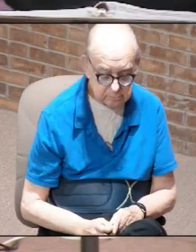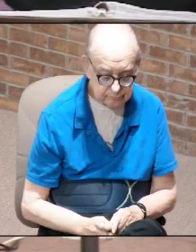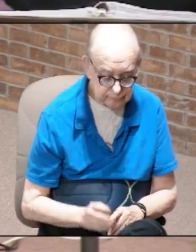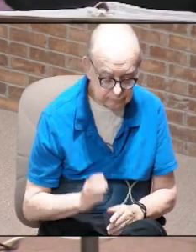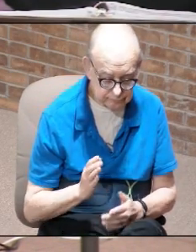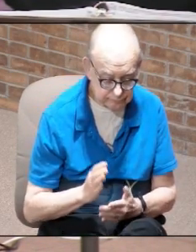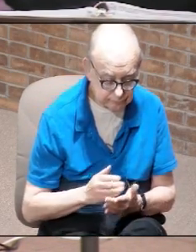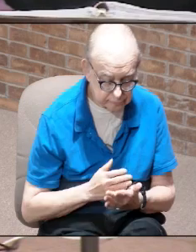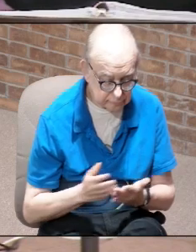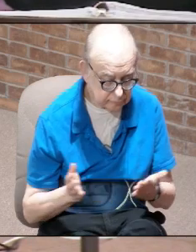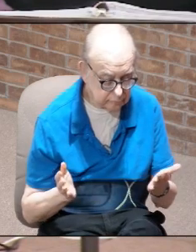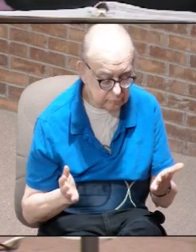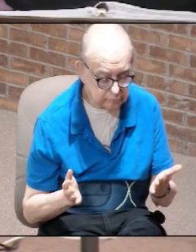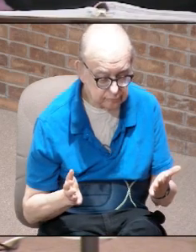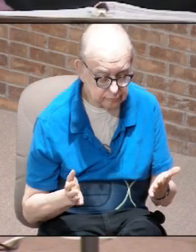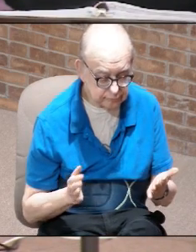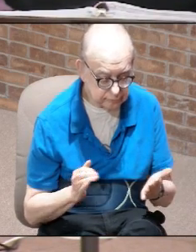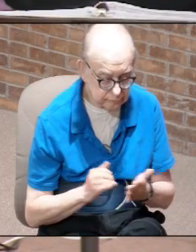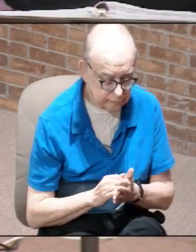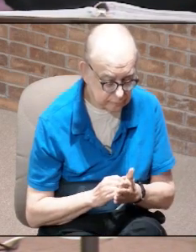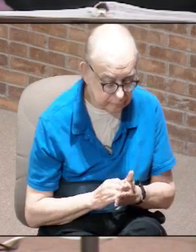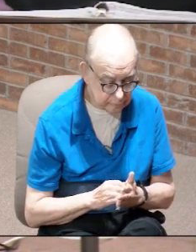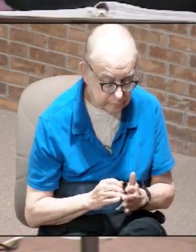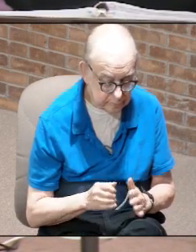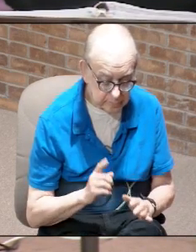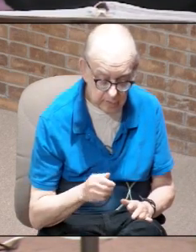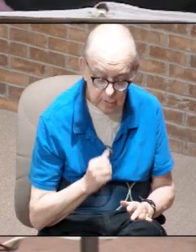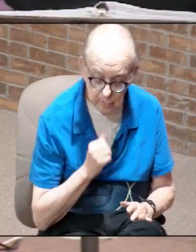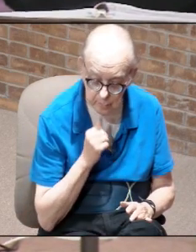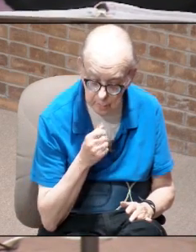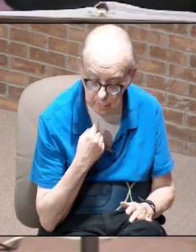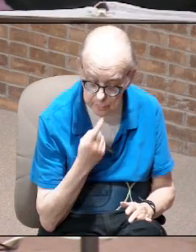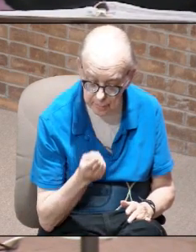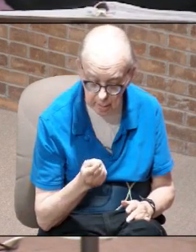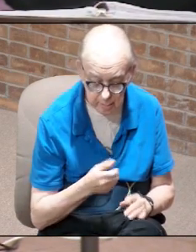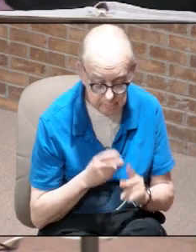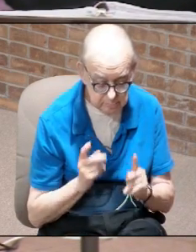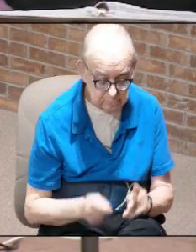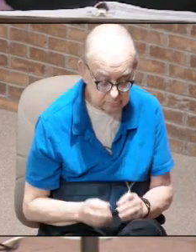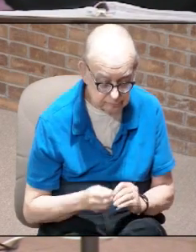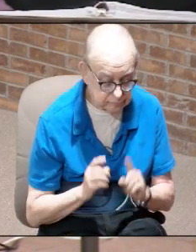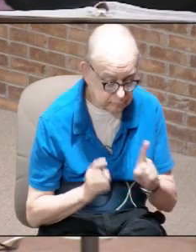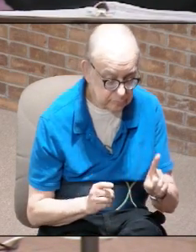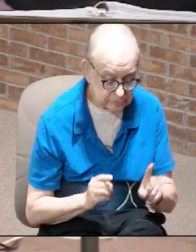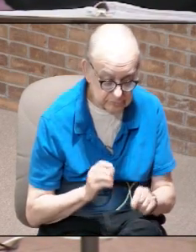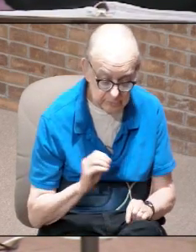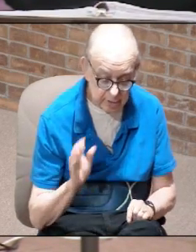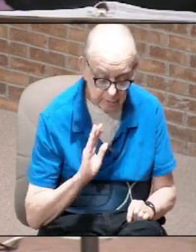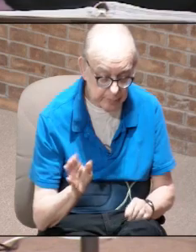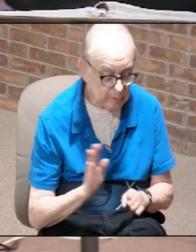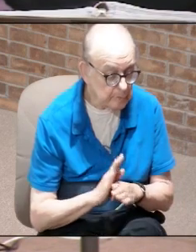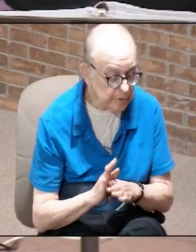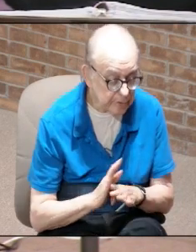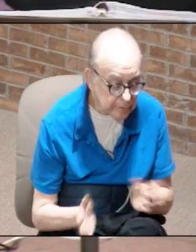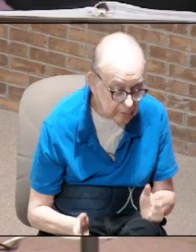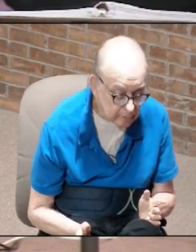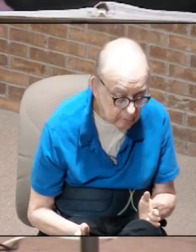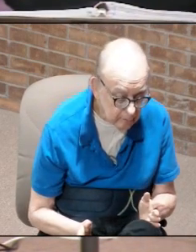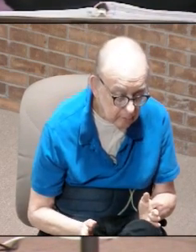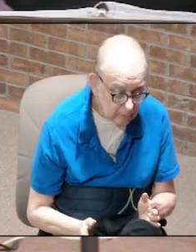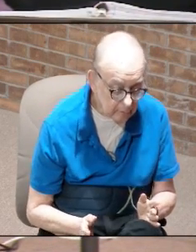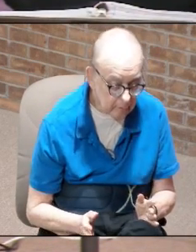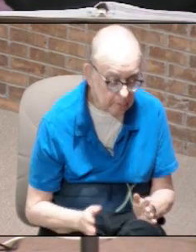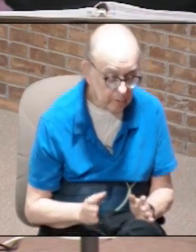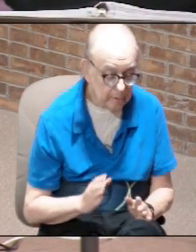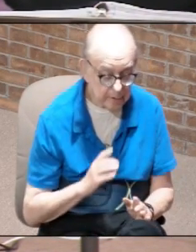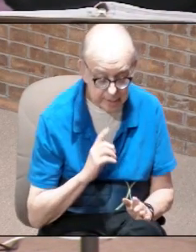There are some things that you don't tell everybody. Number one, it's none of their business because it's between you